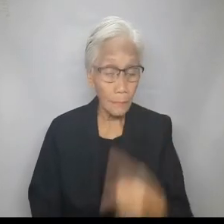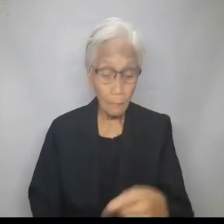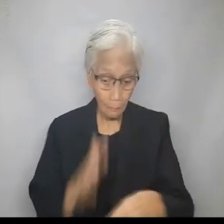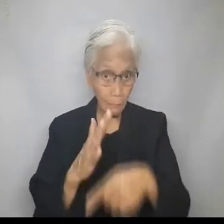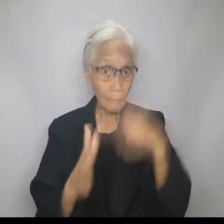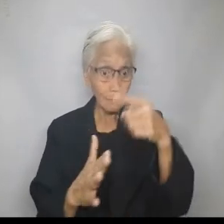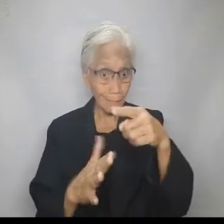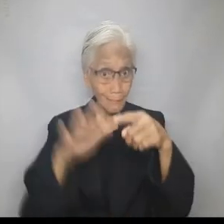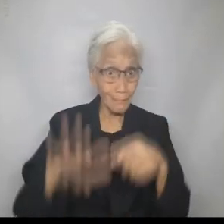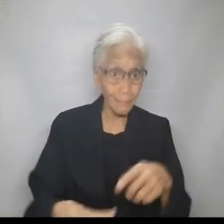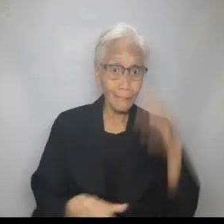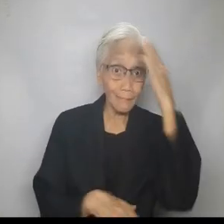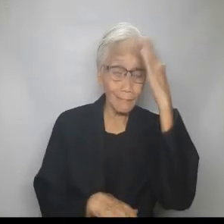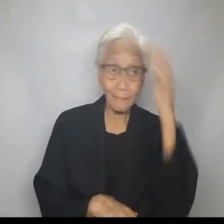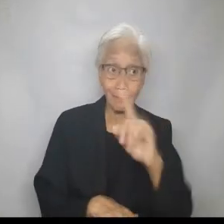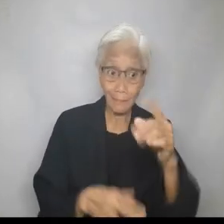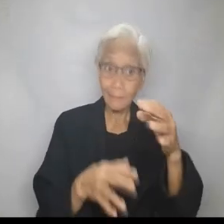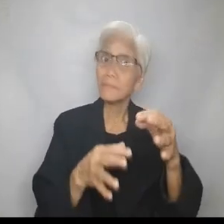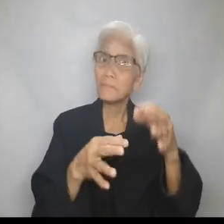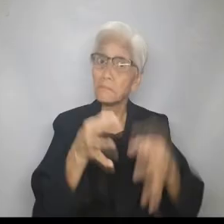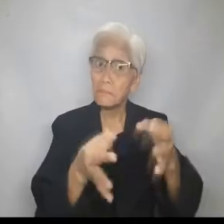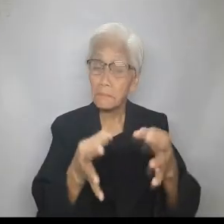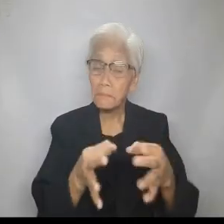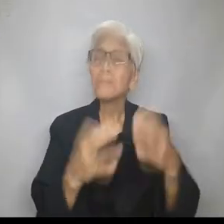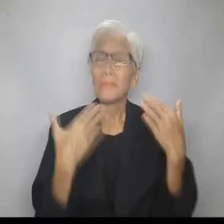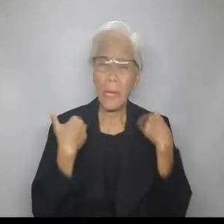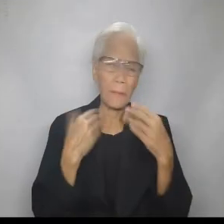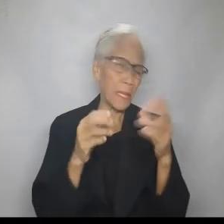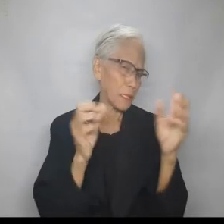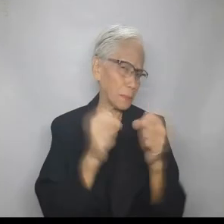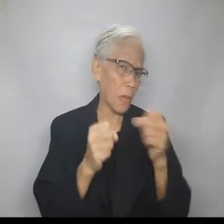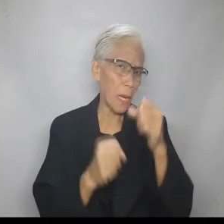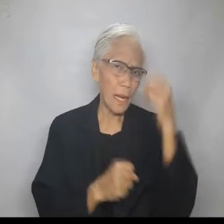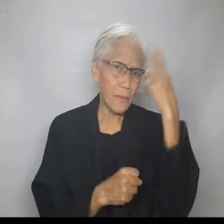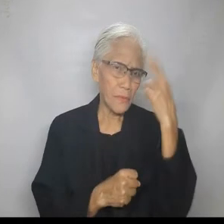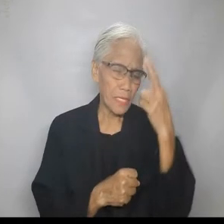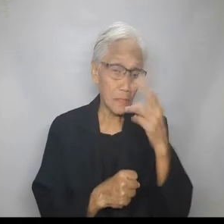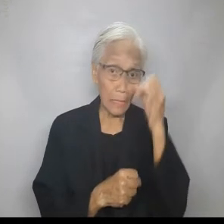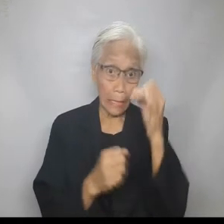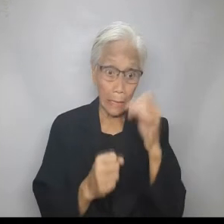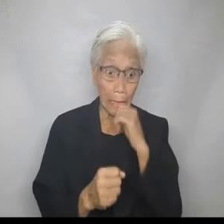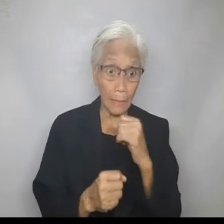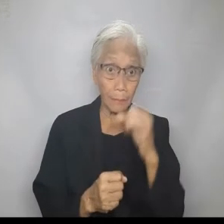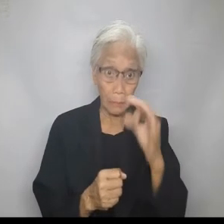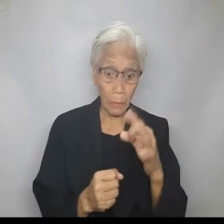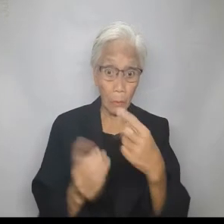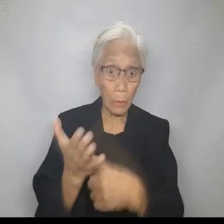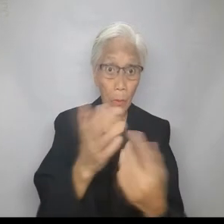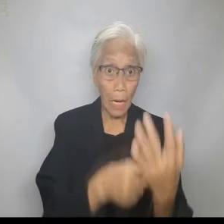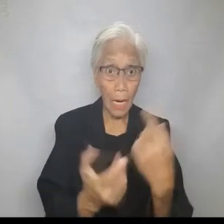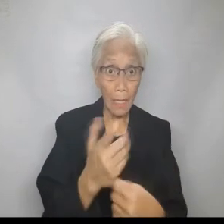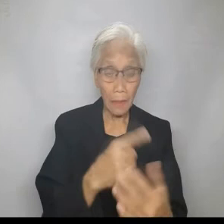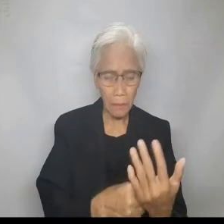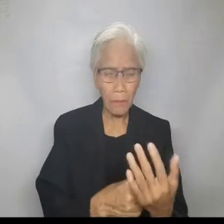child knows your judgment, there is little reason to ask the question, unless the intention is, of course,